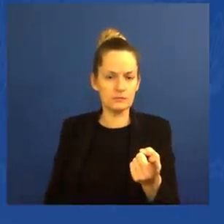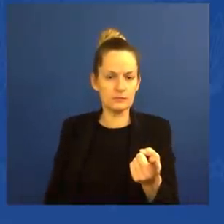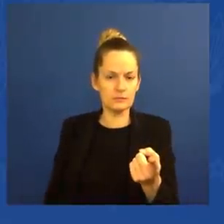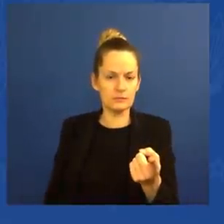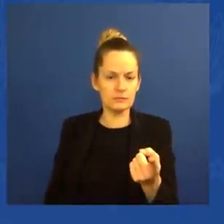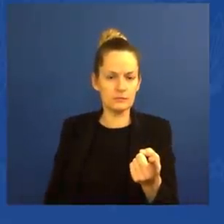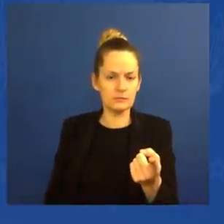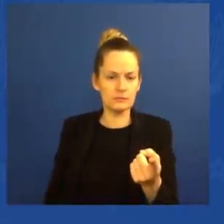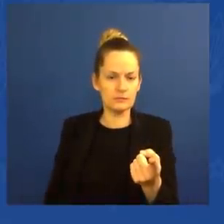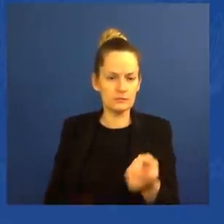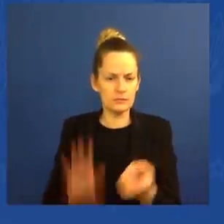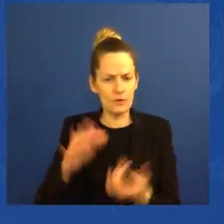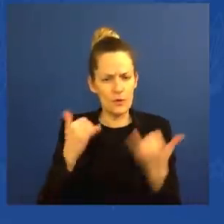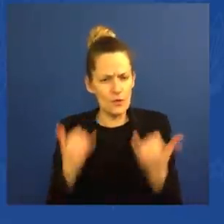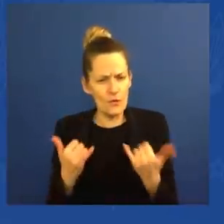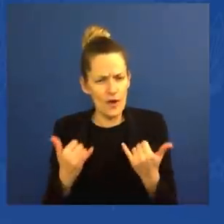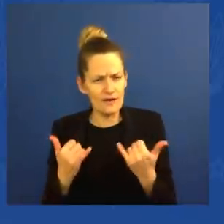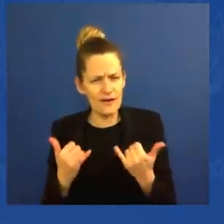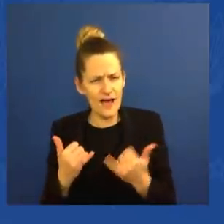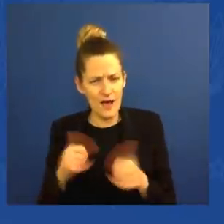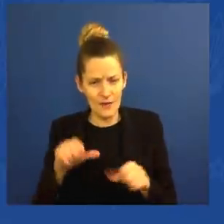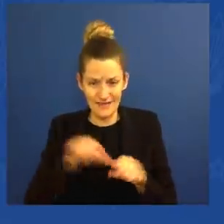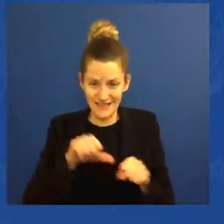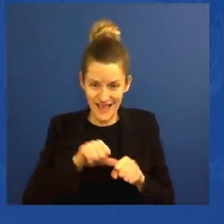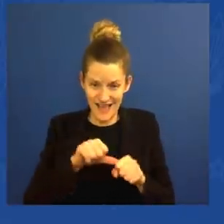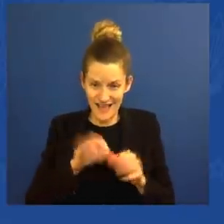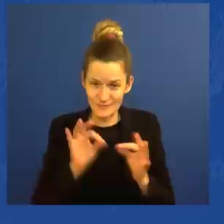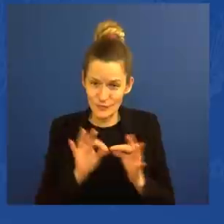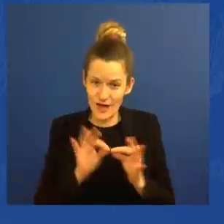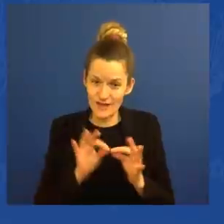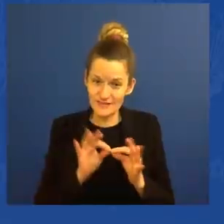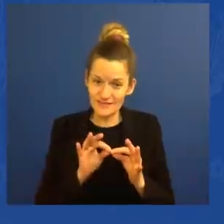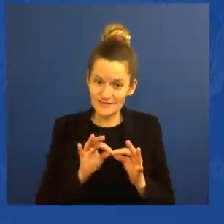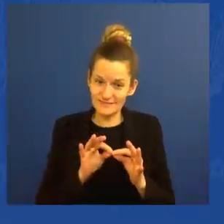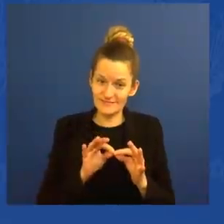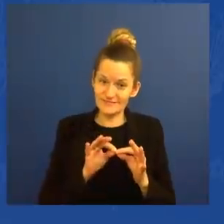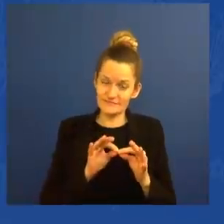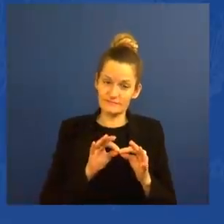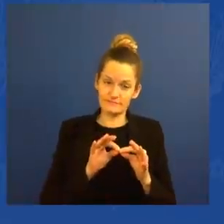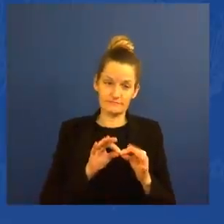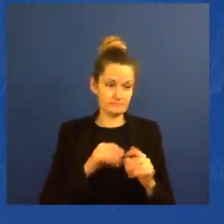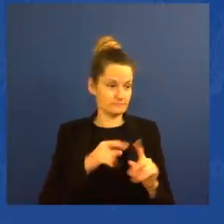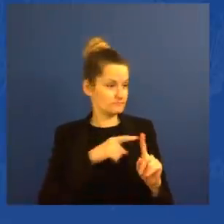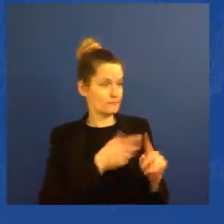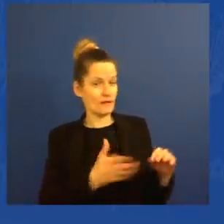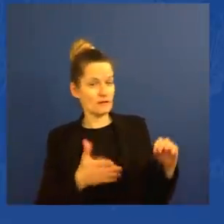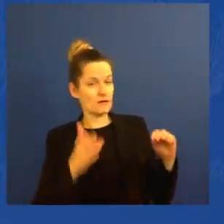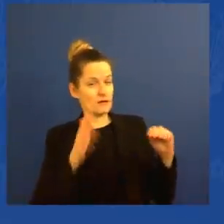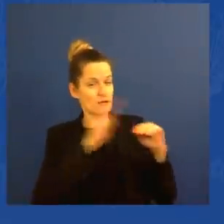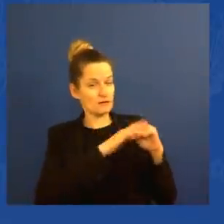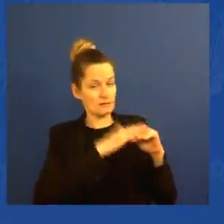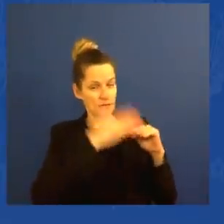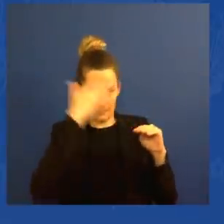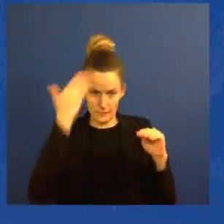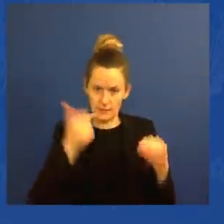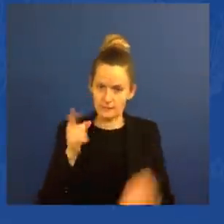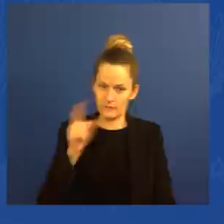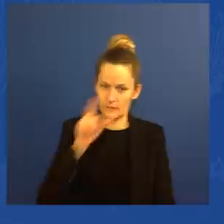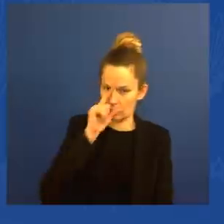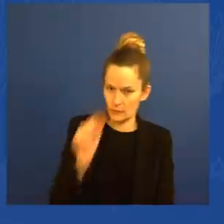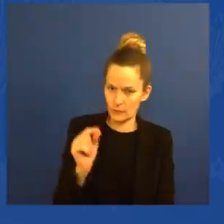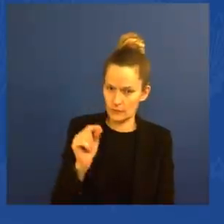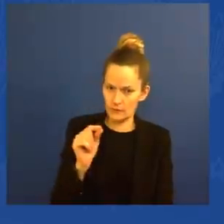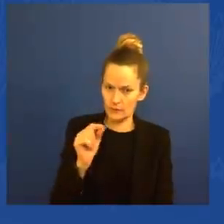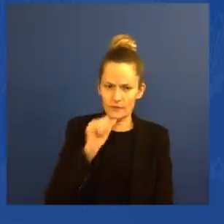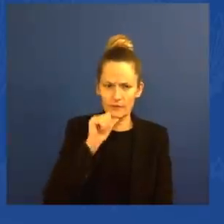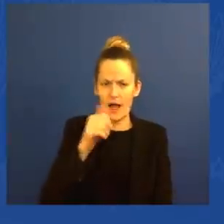of Vladimir Putin. It has nothing to do with the American Rescue Plan. Back to Wall Street. Wall Street estimated that the